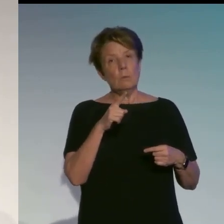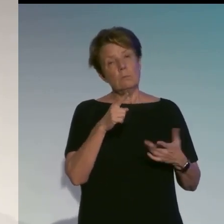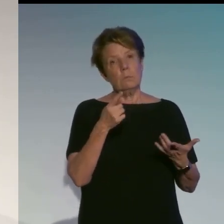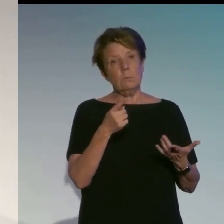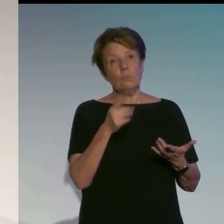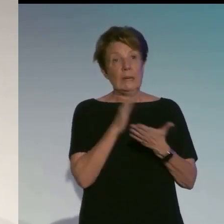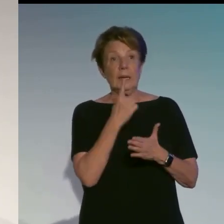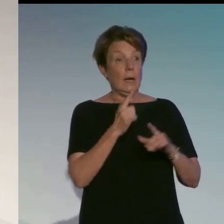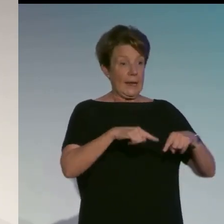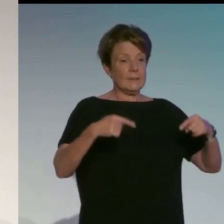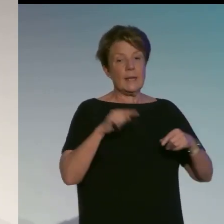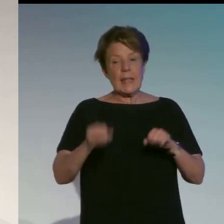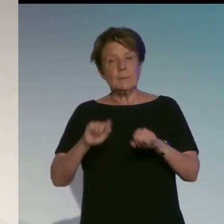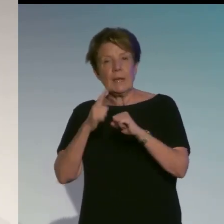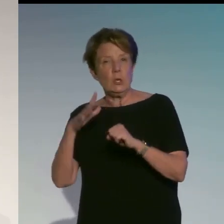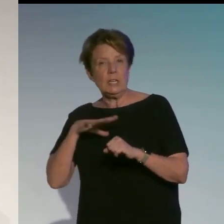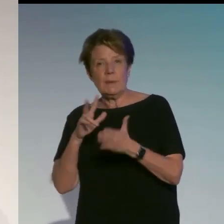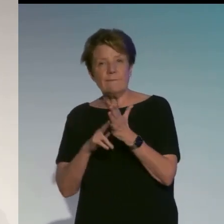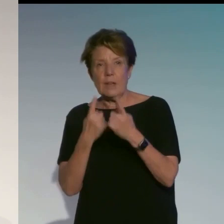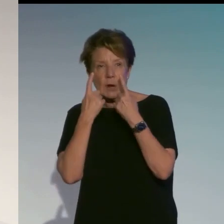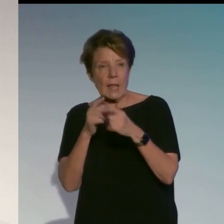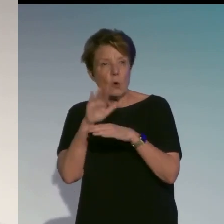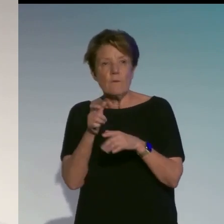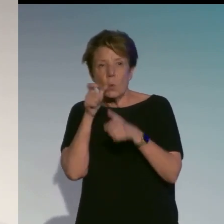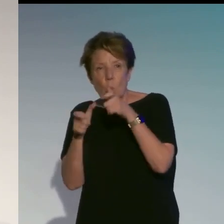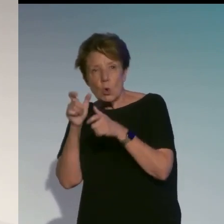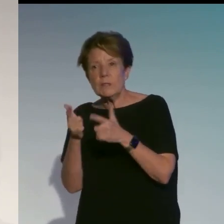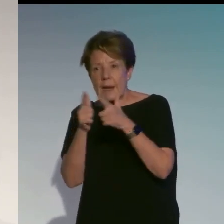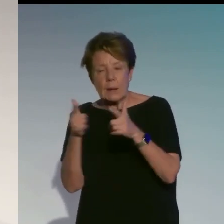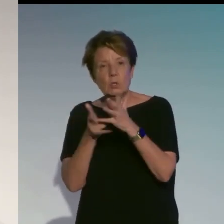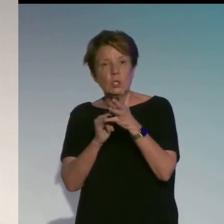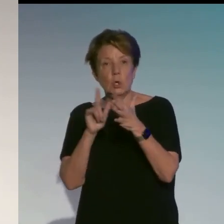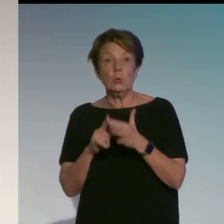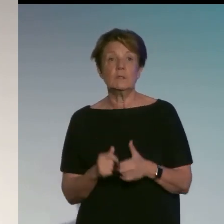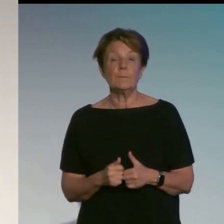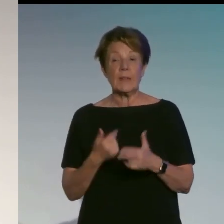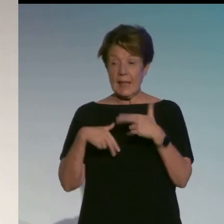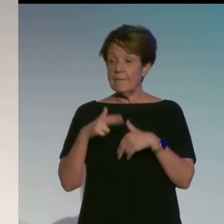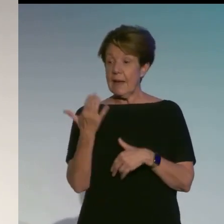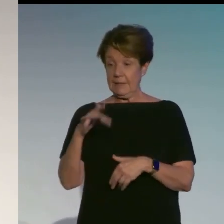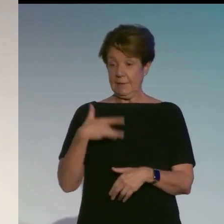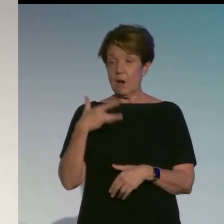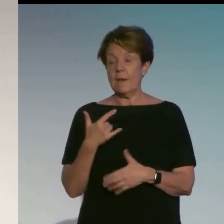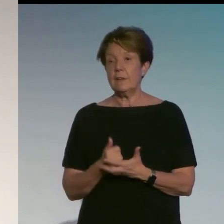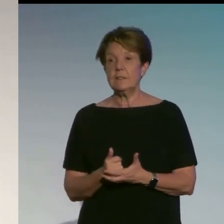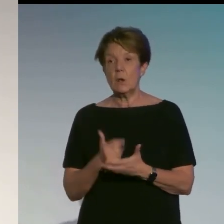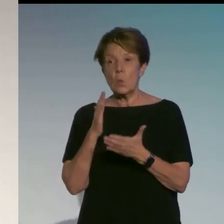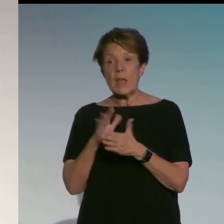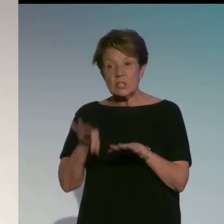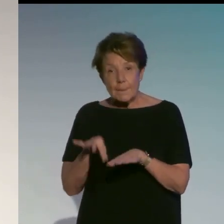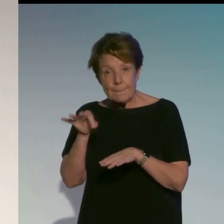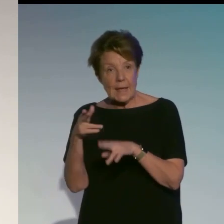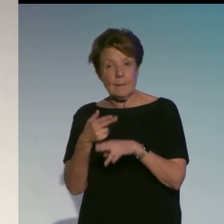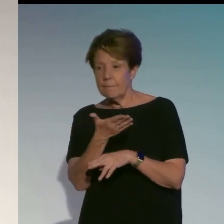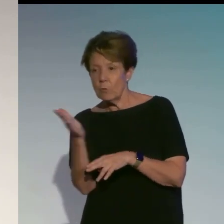nuanced, it has to be really survivor-centred and led. It means that when we're engaging with conversion practices survivors, that we give them koha and we pay them for their time